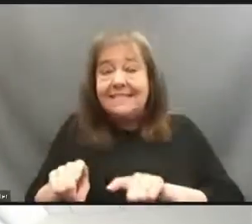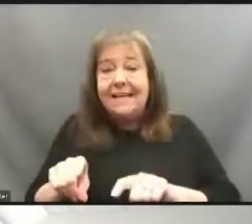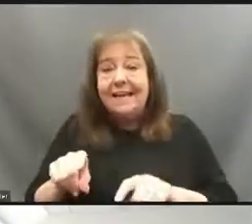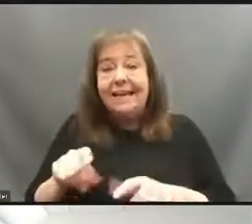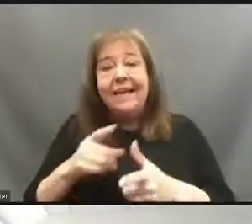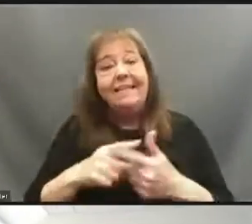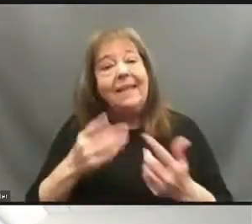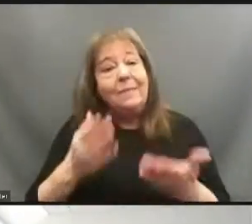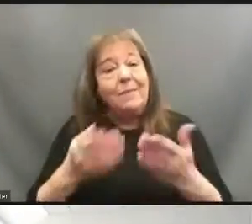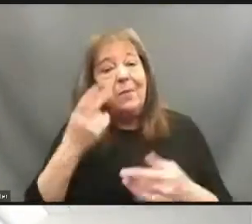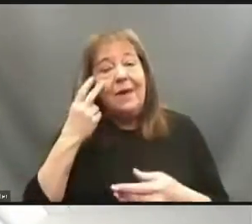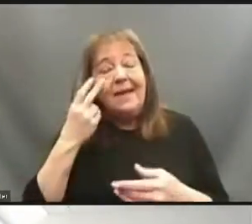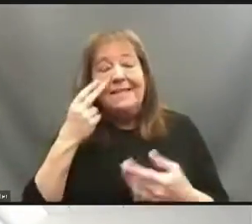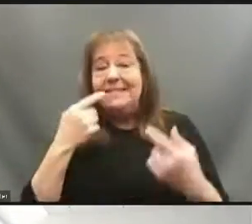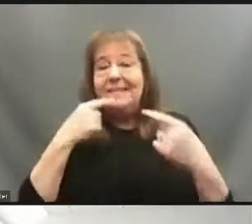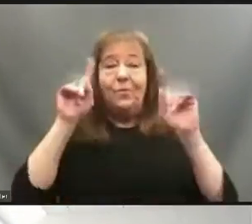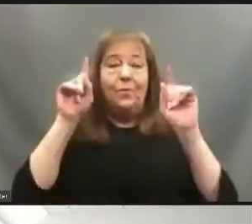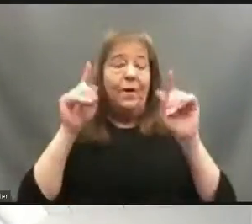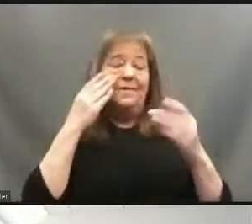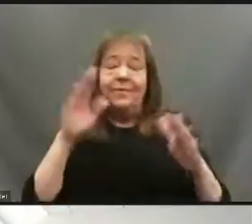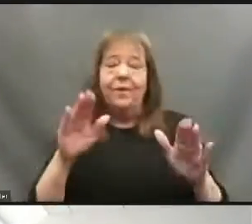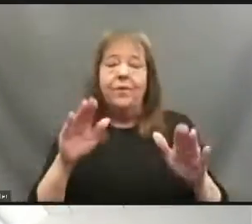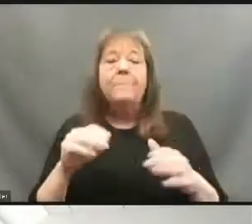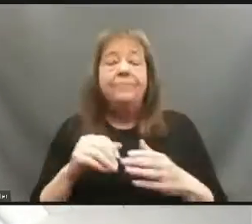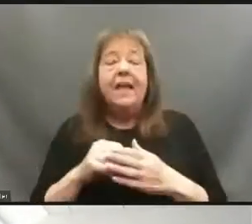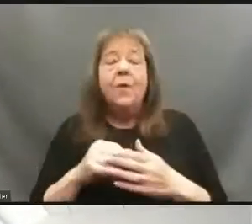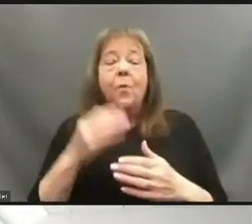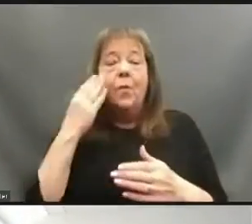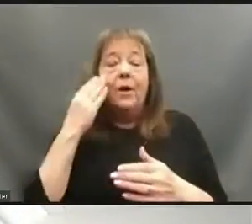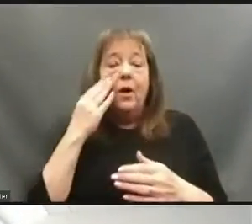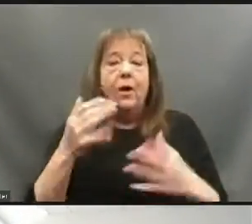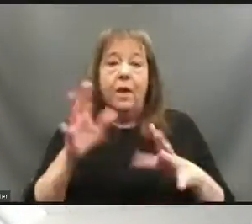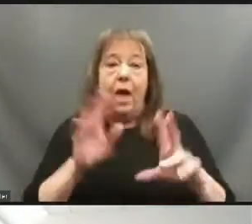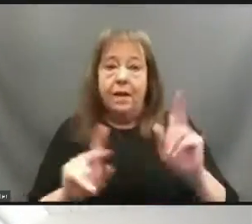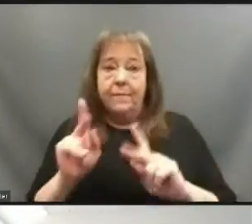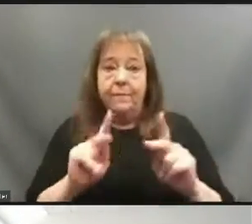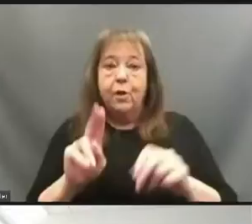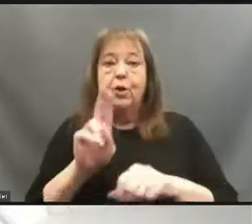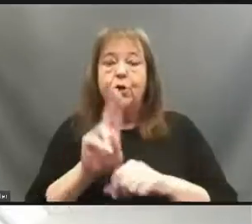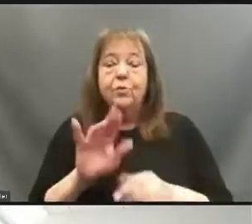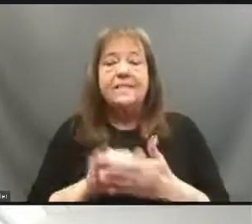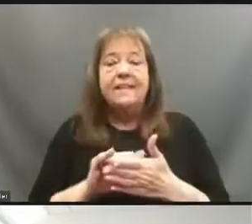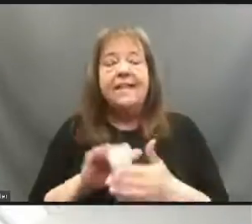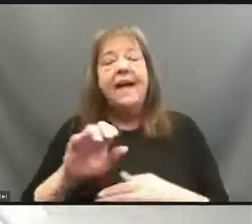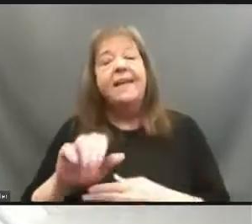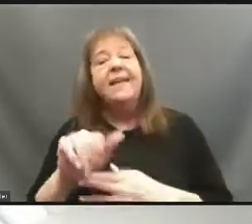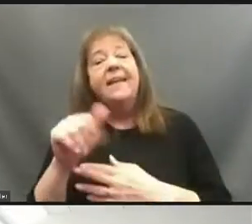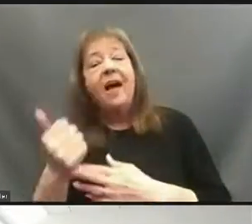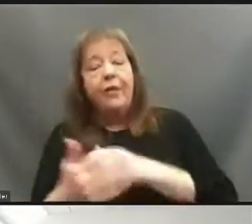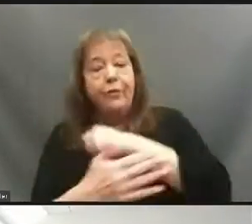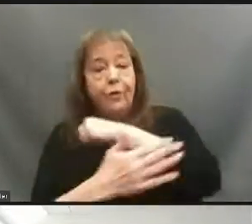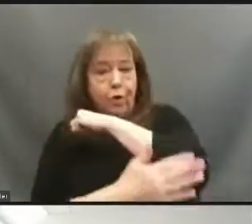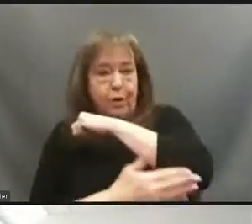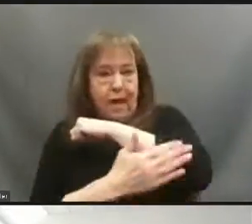that many of these are ongoing. We know that there's a lot of use of ivermectin in third world countries and other foreign